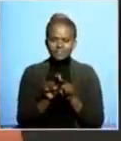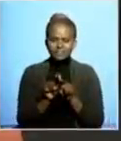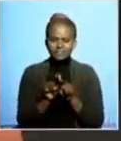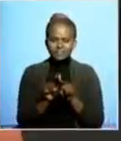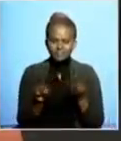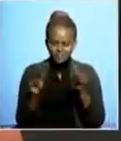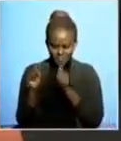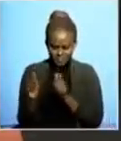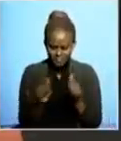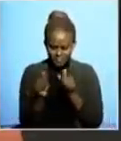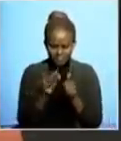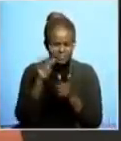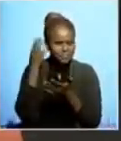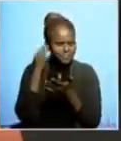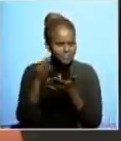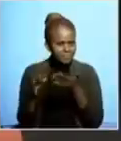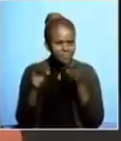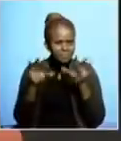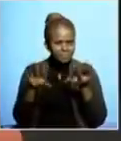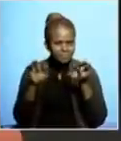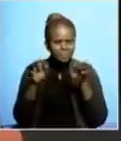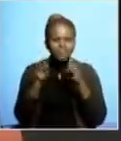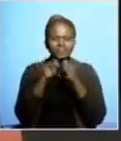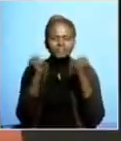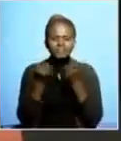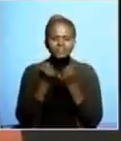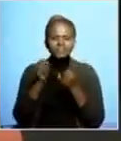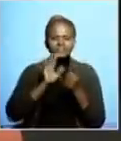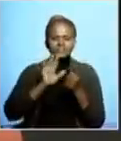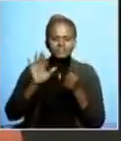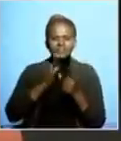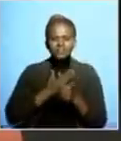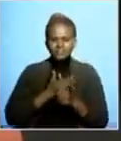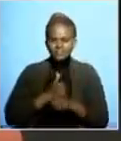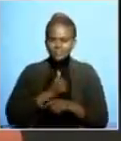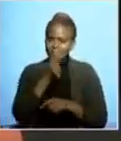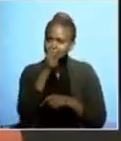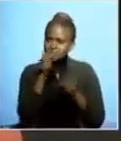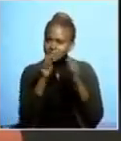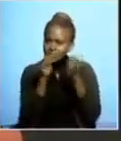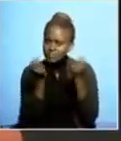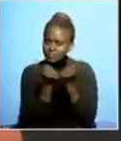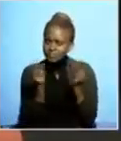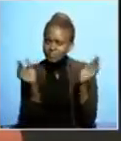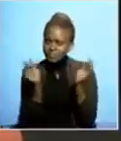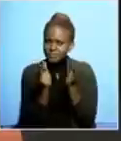acting secretary of the cabinet, and your team. I see a sizable team from there.